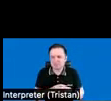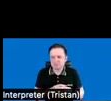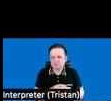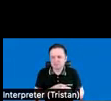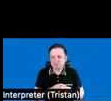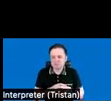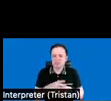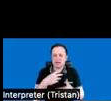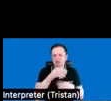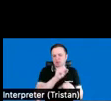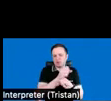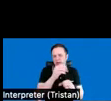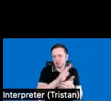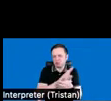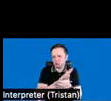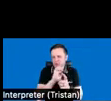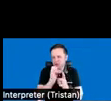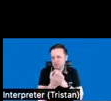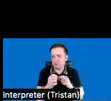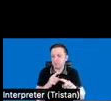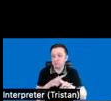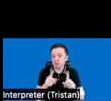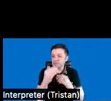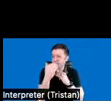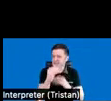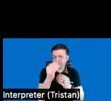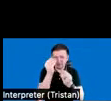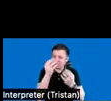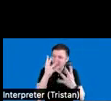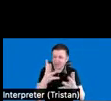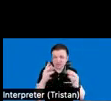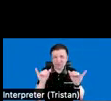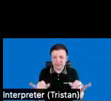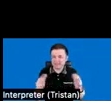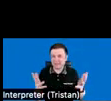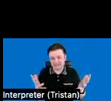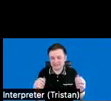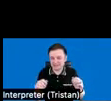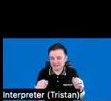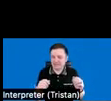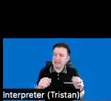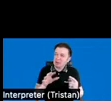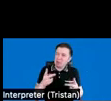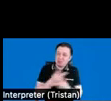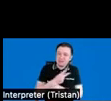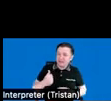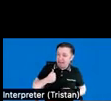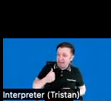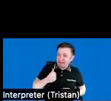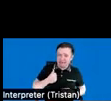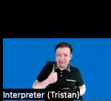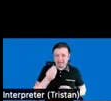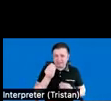Therefore, there is limited information, and especially in Canada, we have very little information on